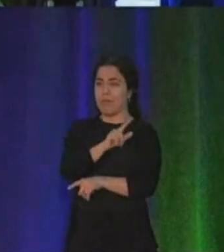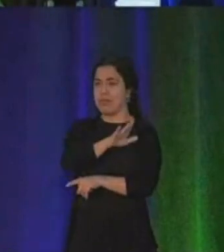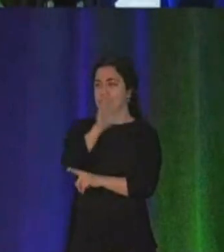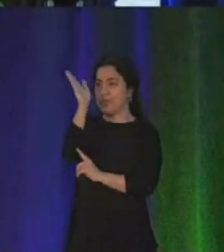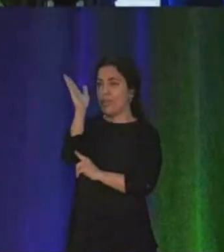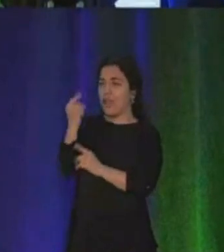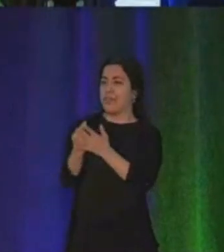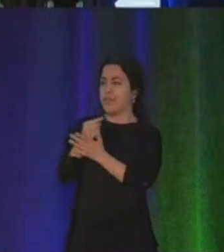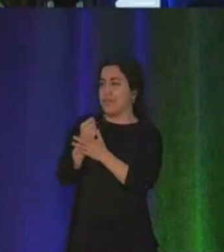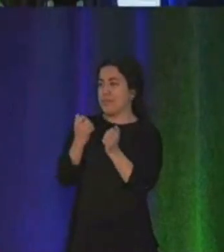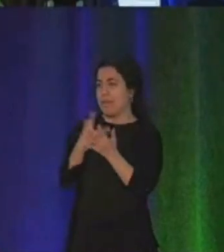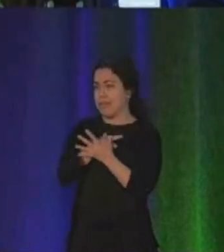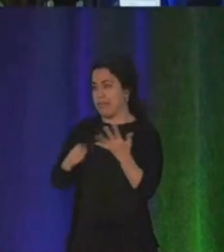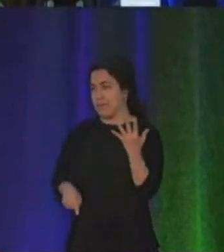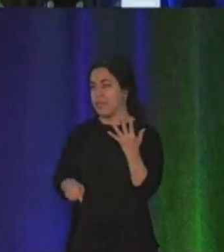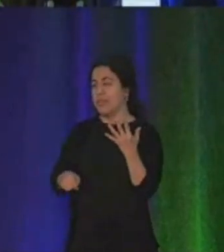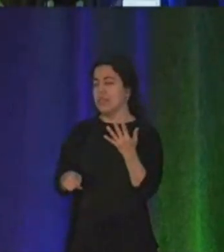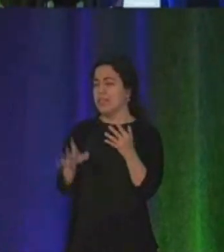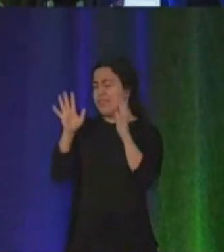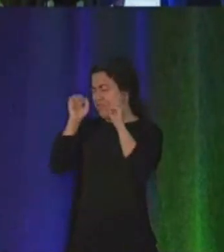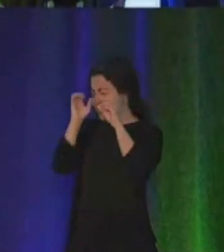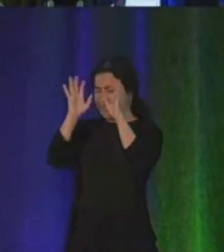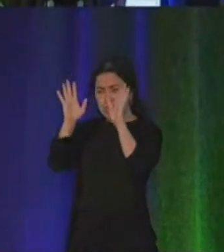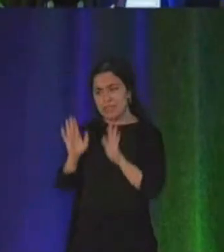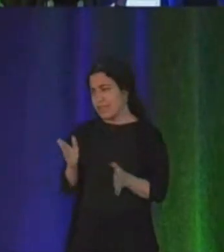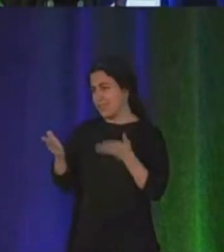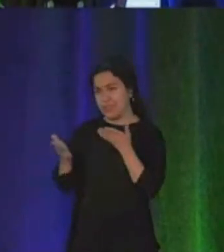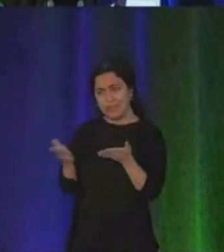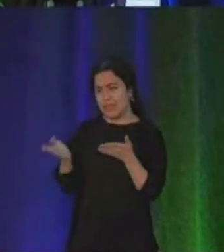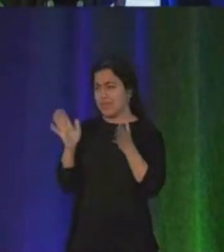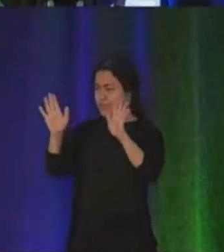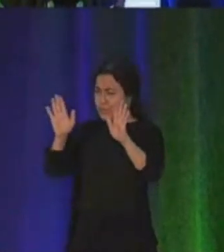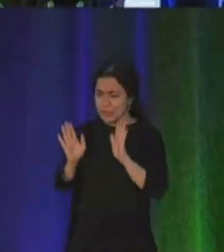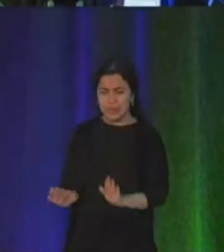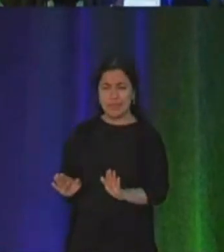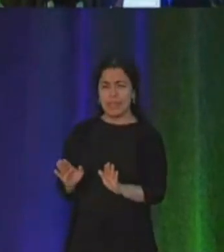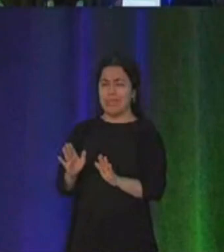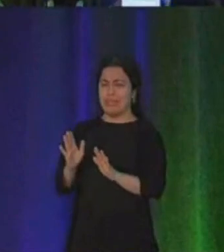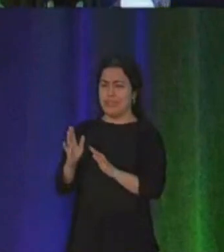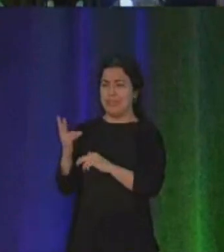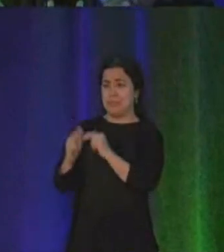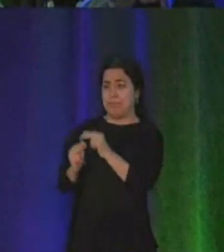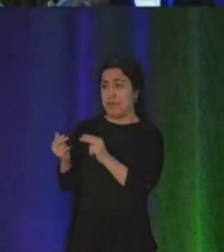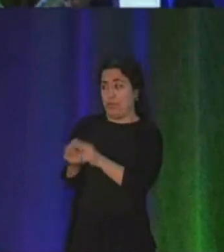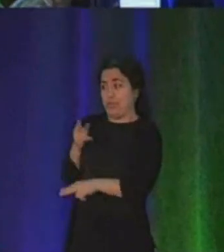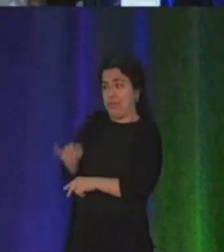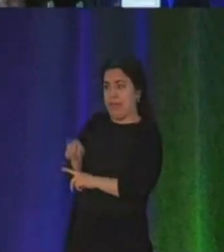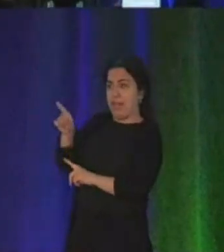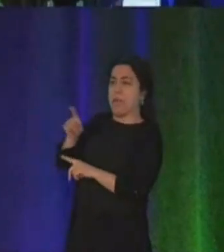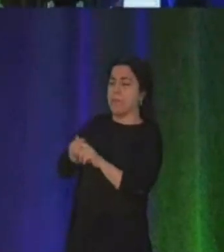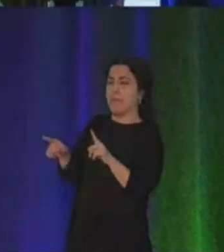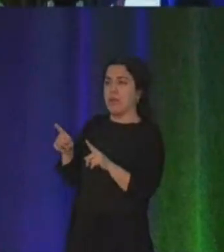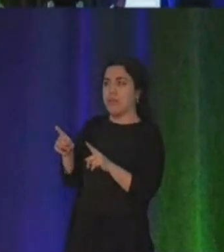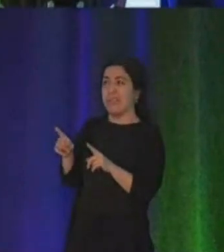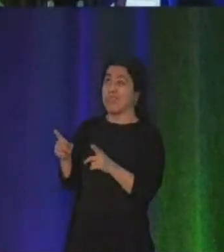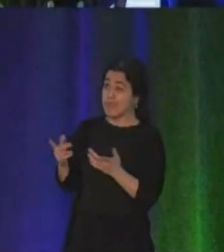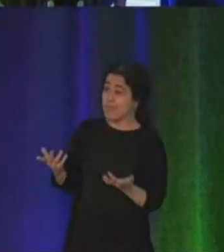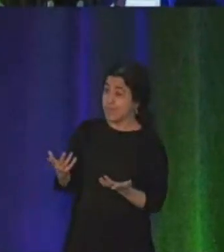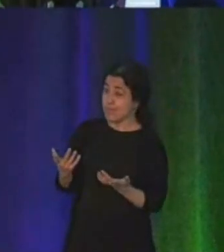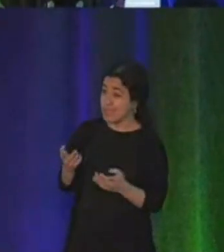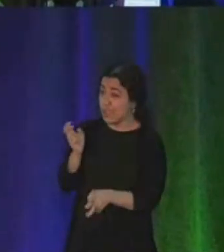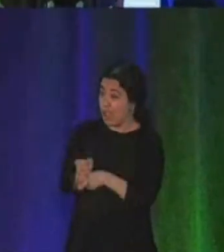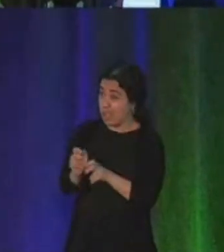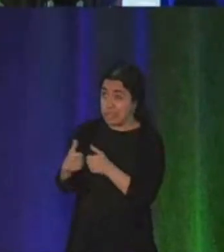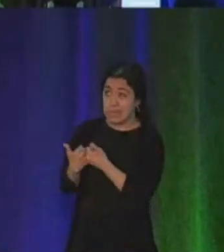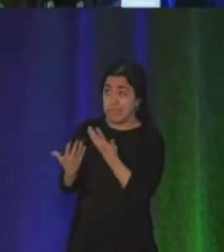that. And they're actually fantastic services and they're great to build with. It's just hard to use them, and we totally